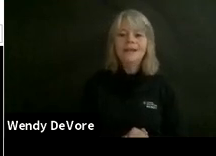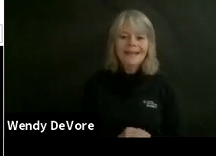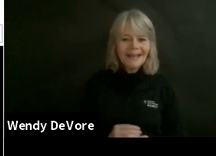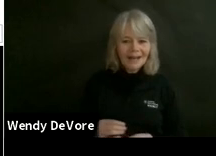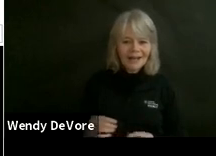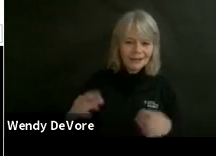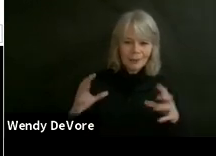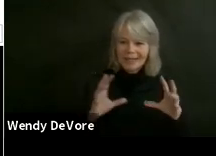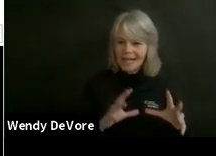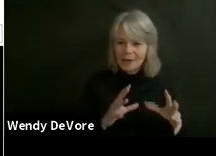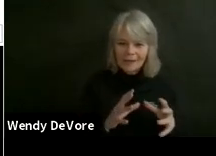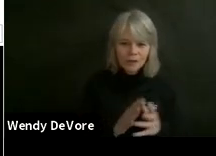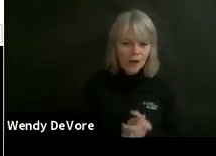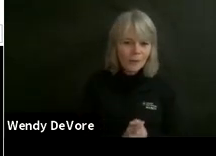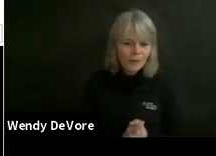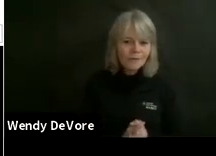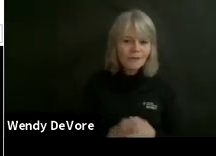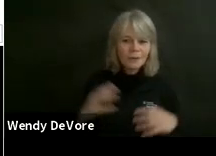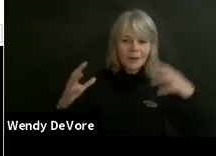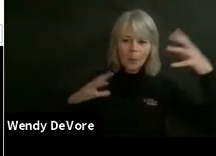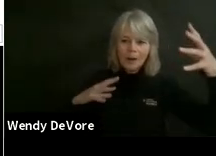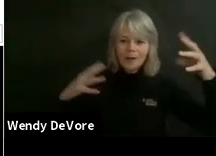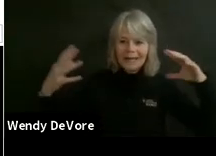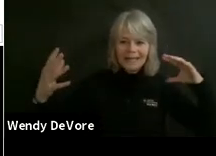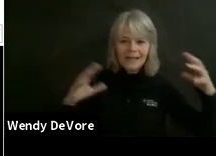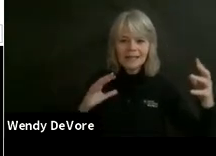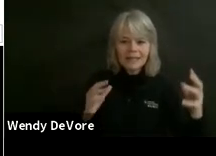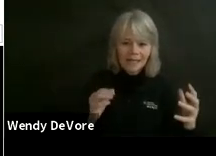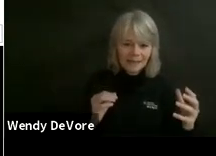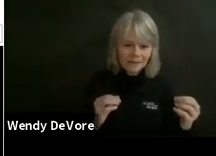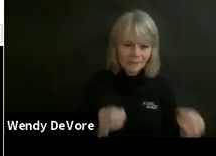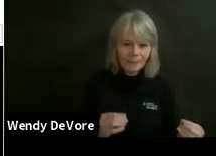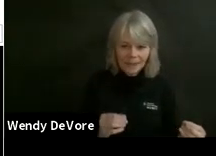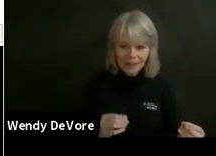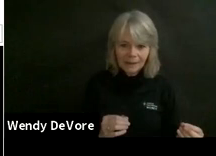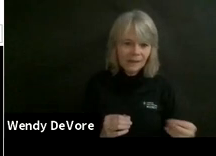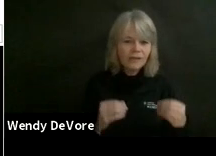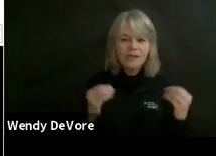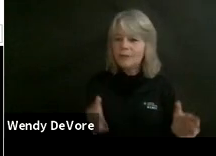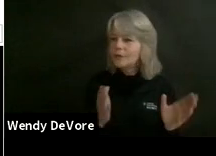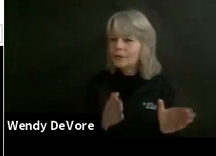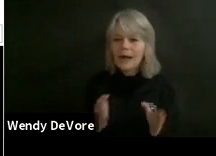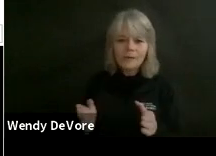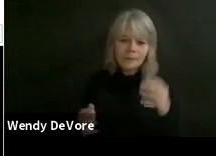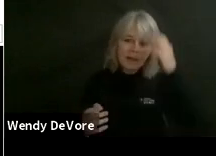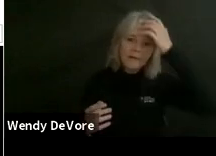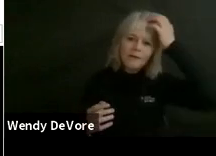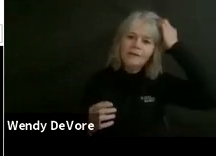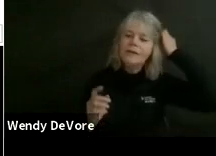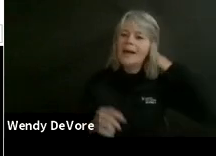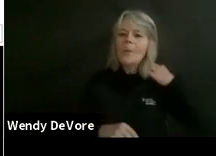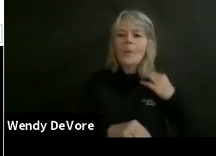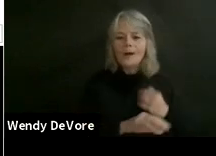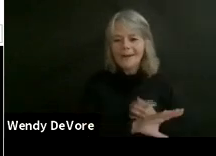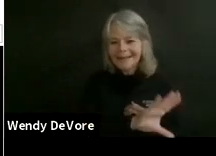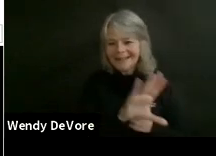here. So again, you'll have to talk with the individual about where they need that lighting to be. And it's different for everybody. There